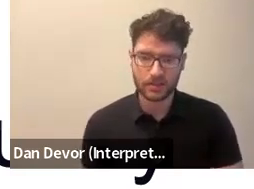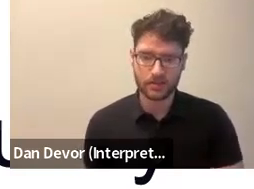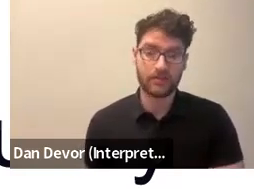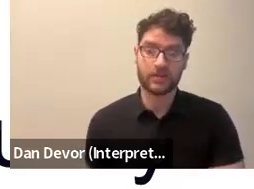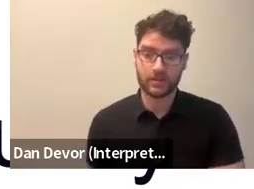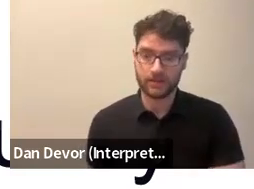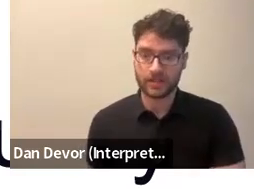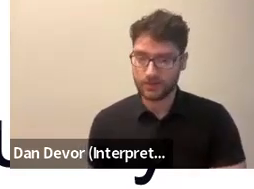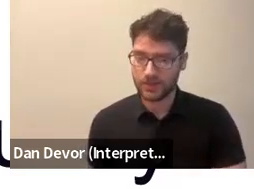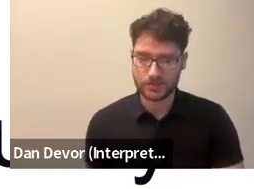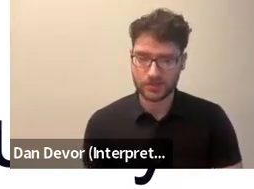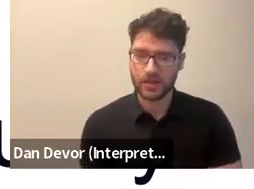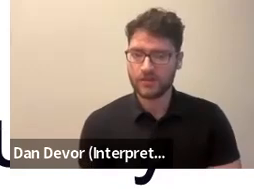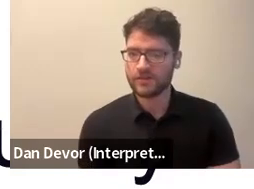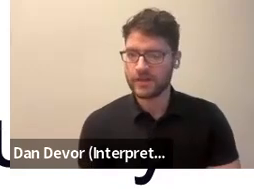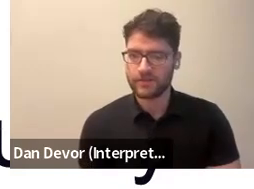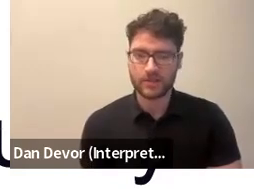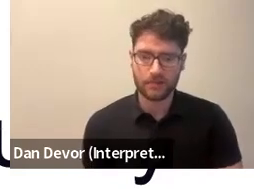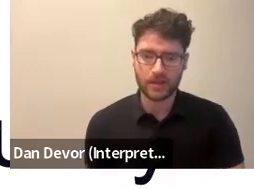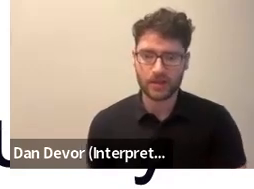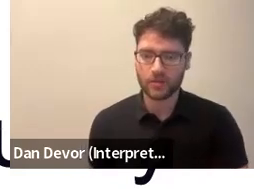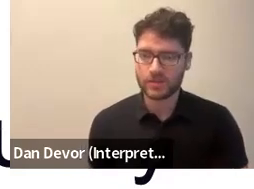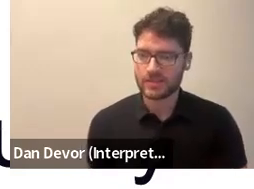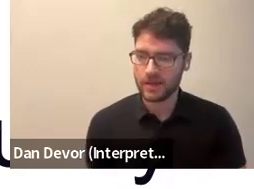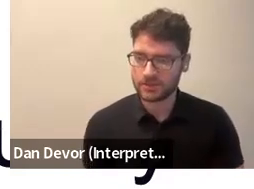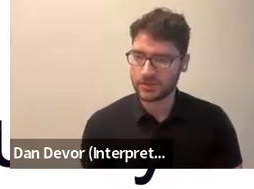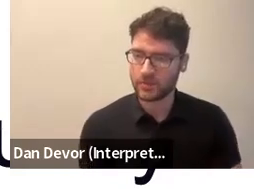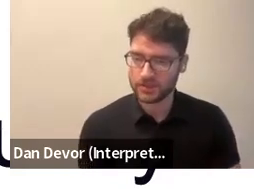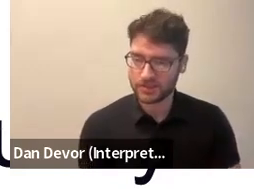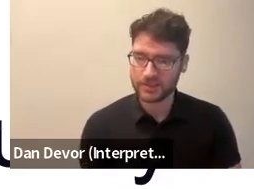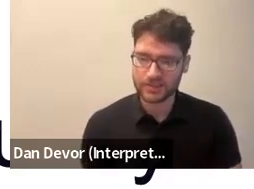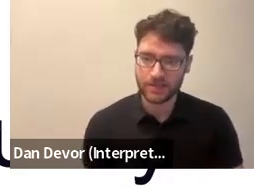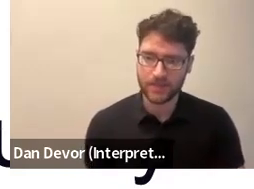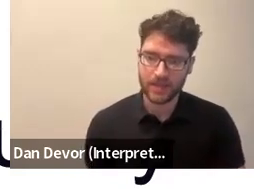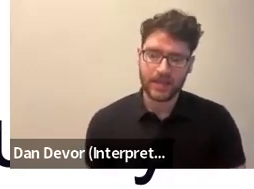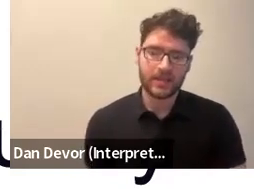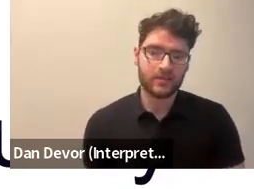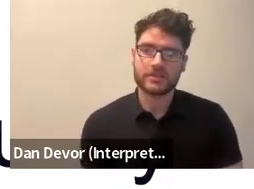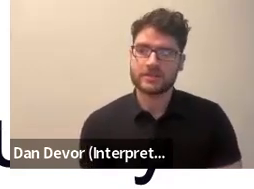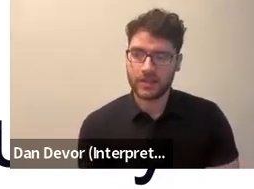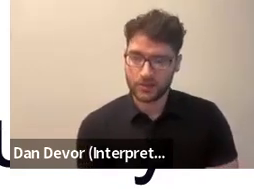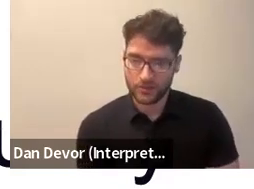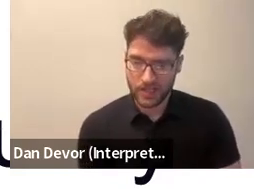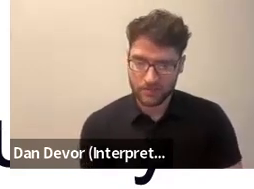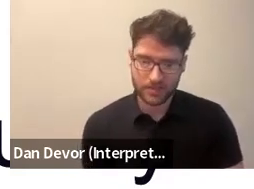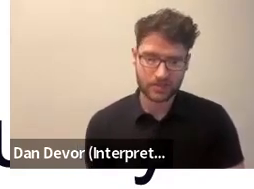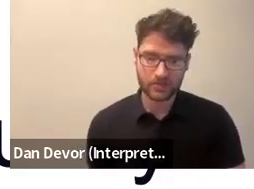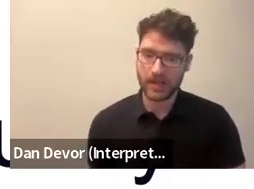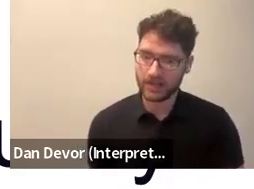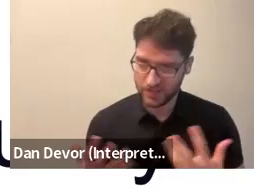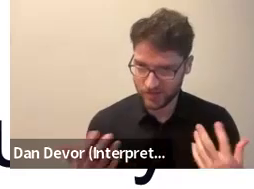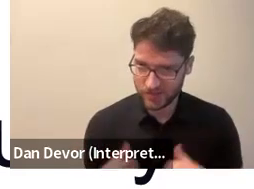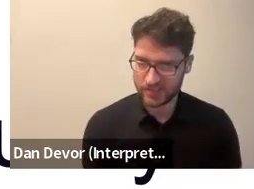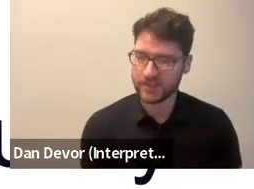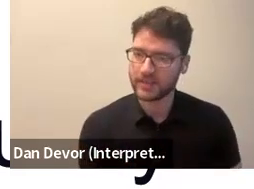Columbia, of the Columbia Institute for the Deaf and Dumb, was established in Washington, D.C. It was later renamed